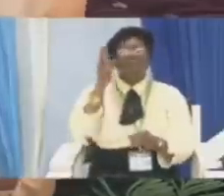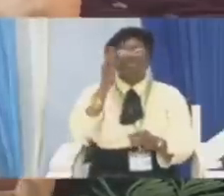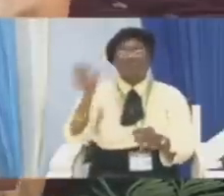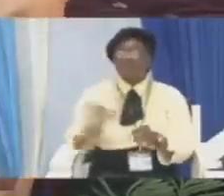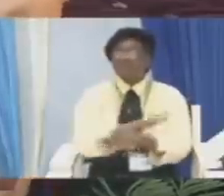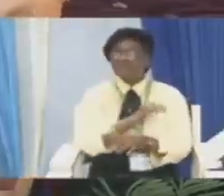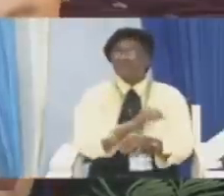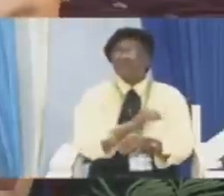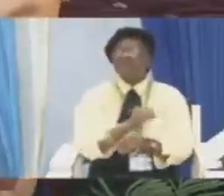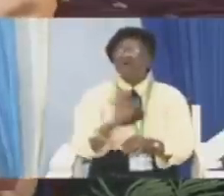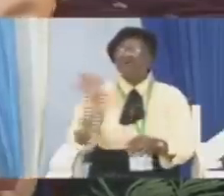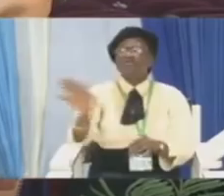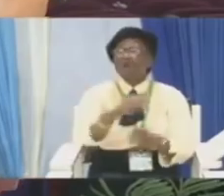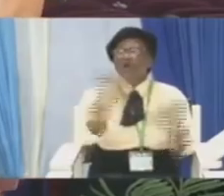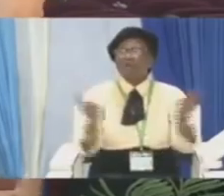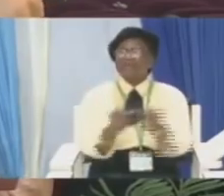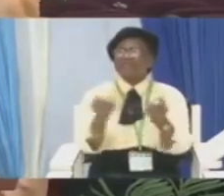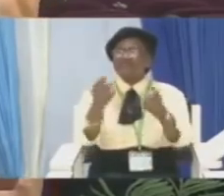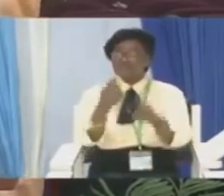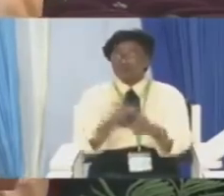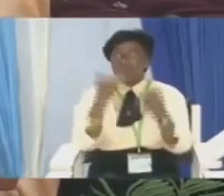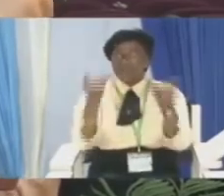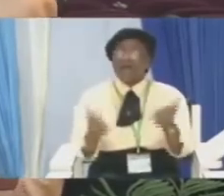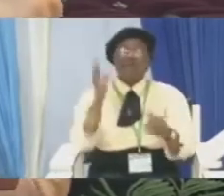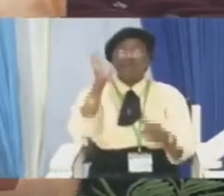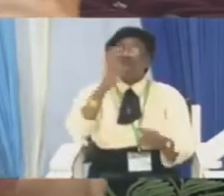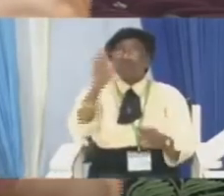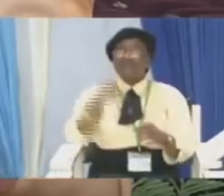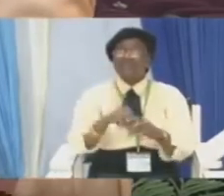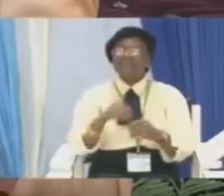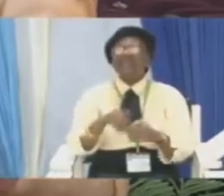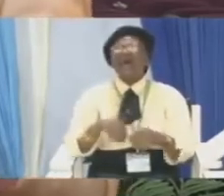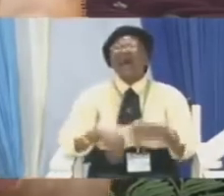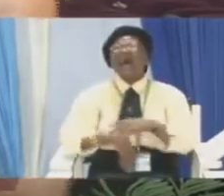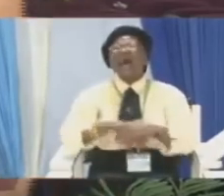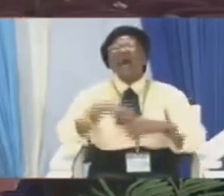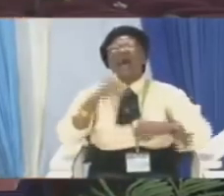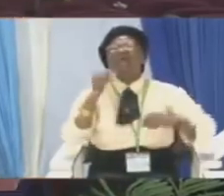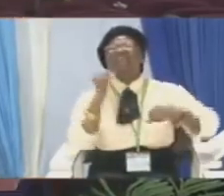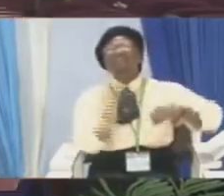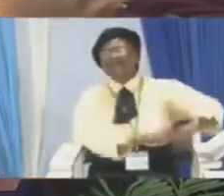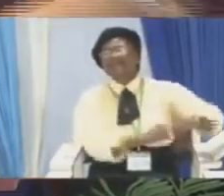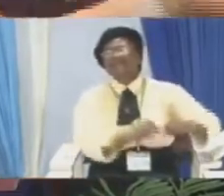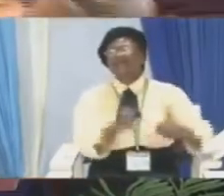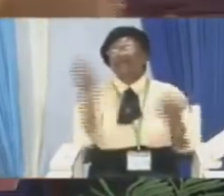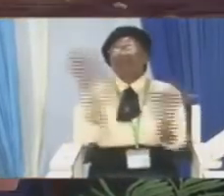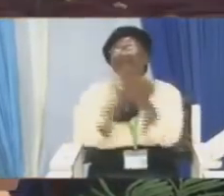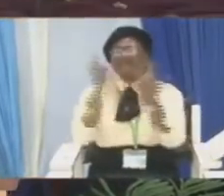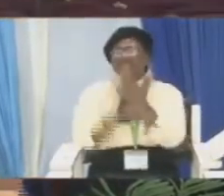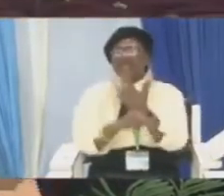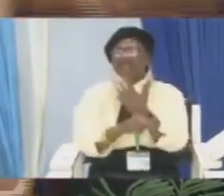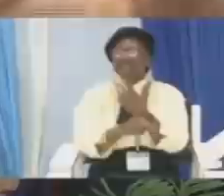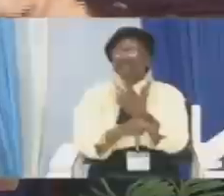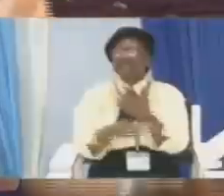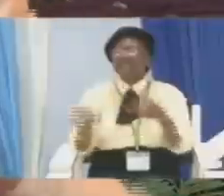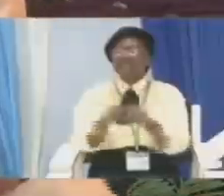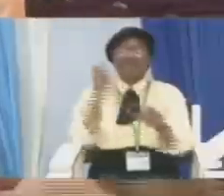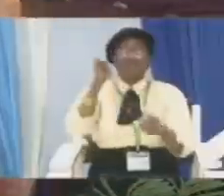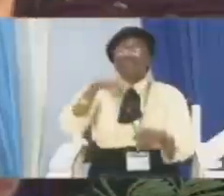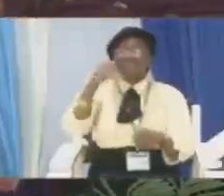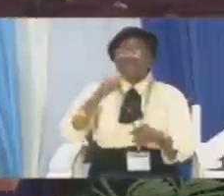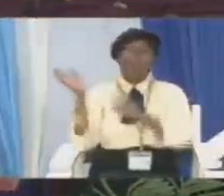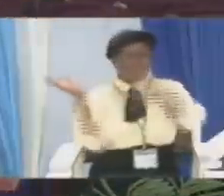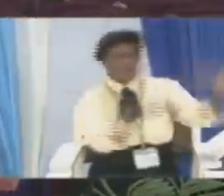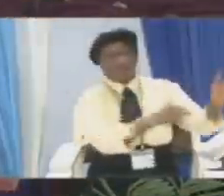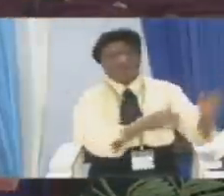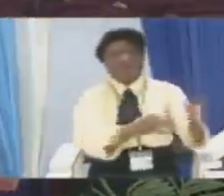be in the outer darkness." And then he placed that curse upon him. He said, "Carry him and throw him into darkness."